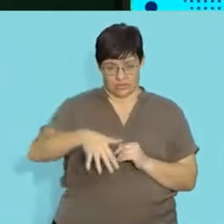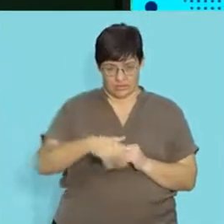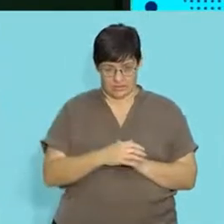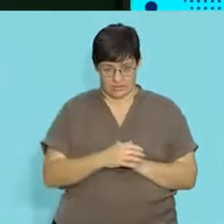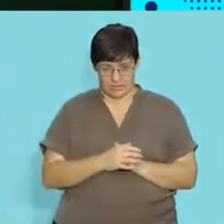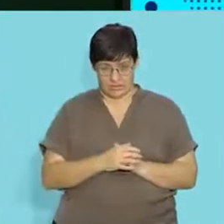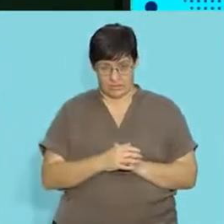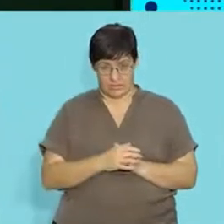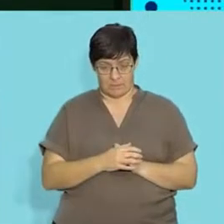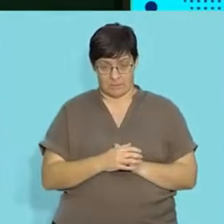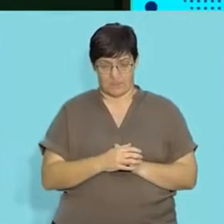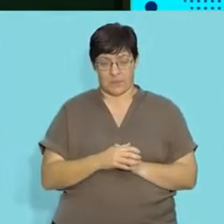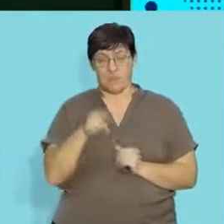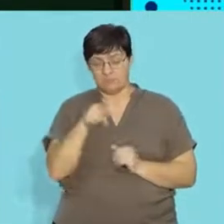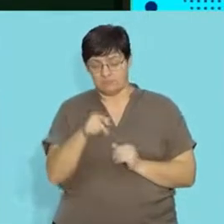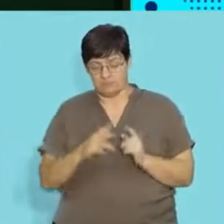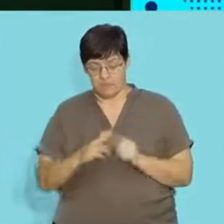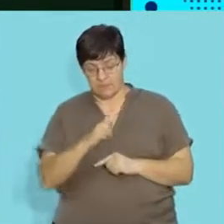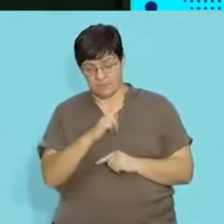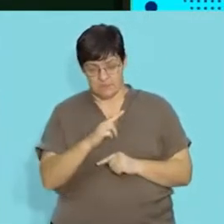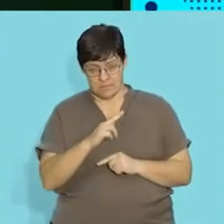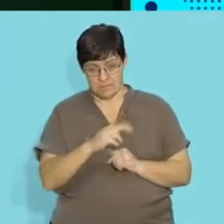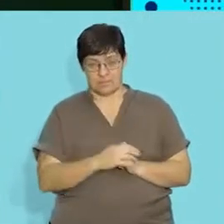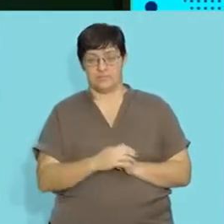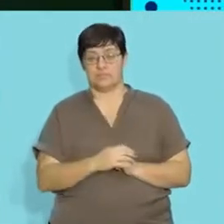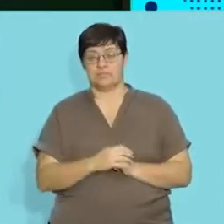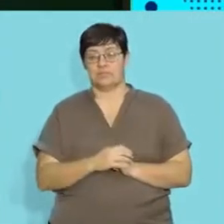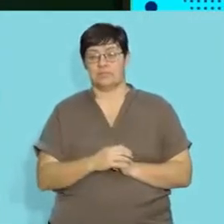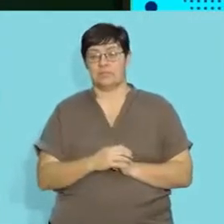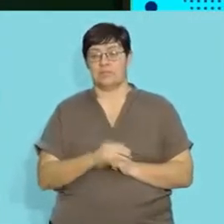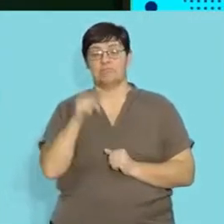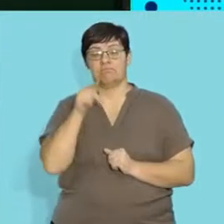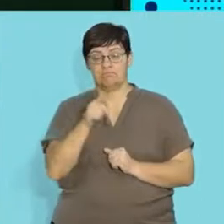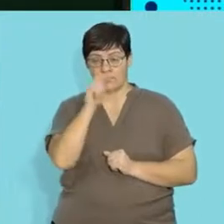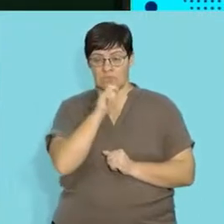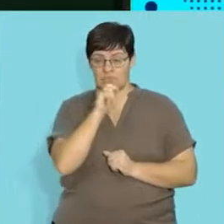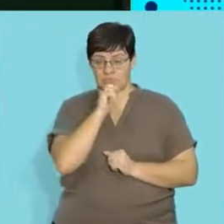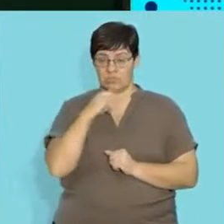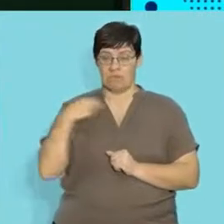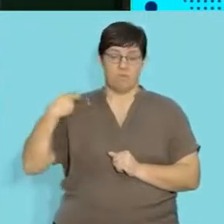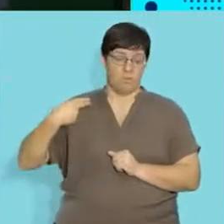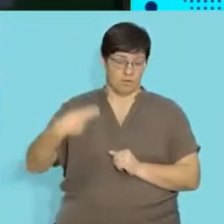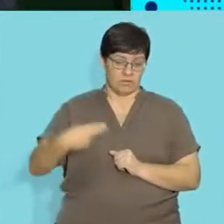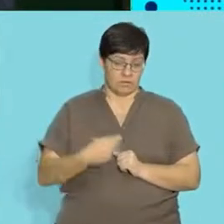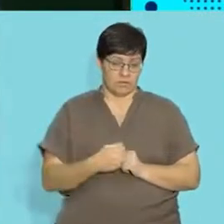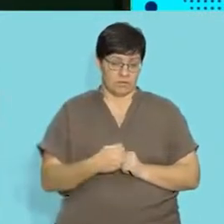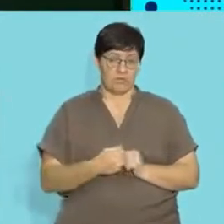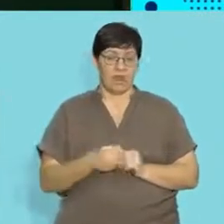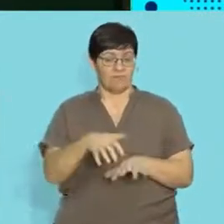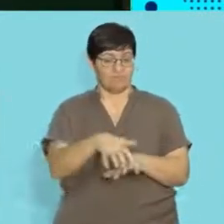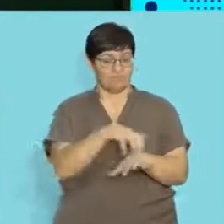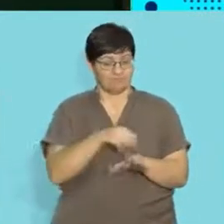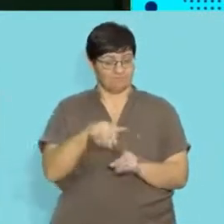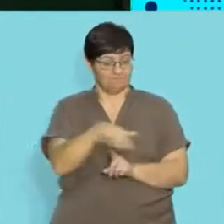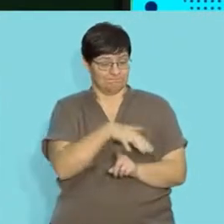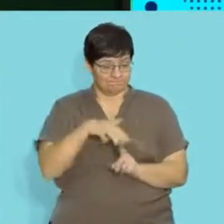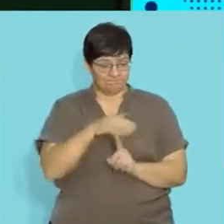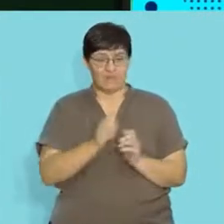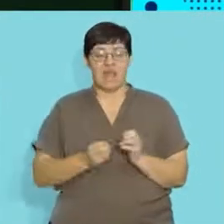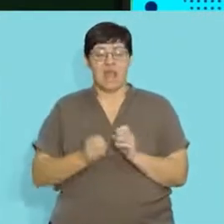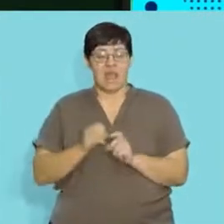meristematic tissue on the parts where the nodes have been created. So the use of hormones in the